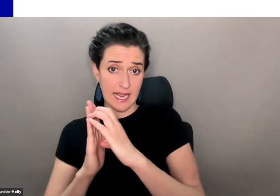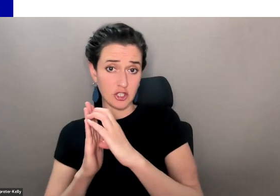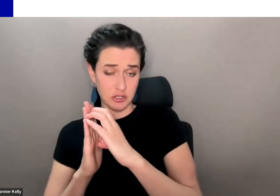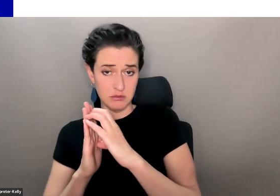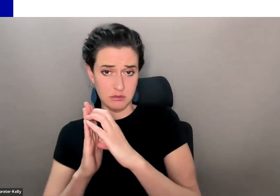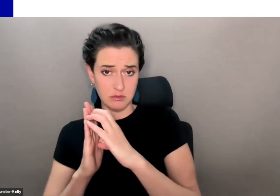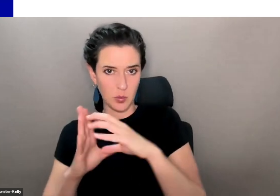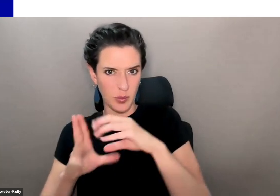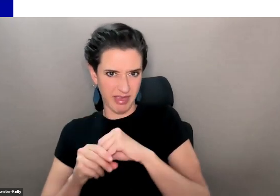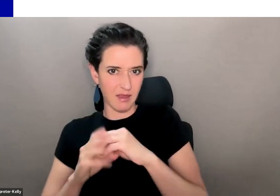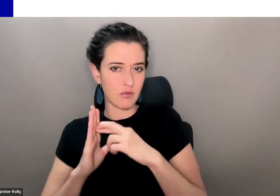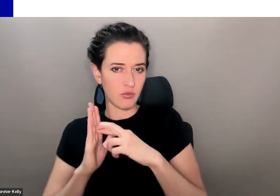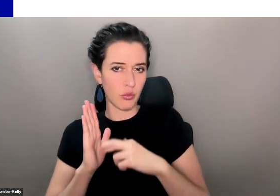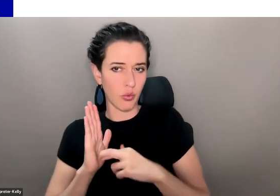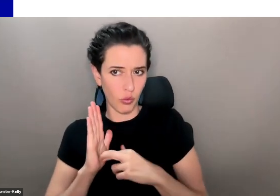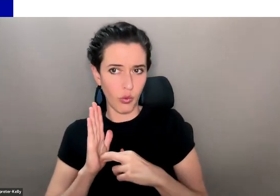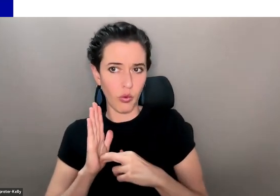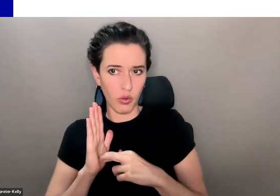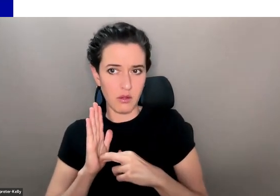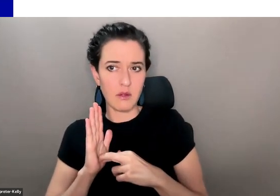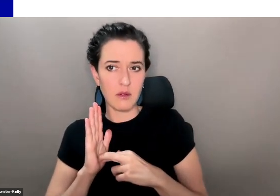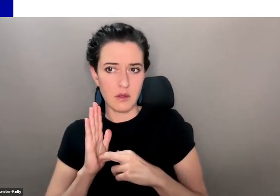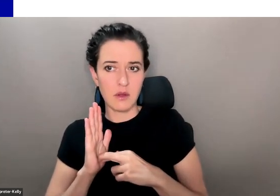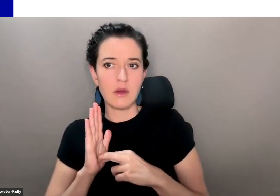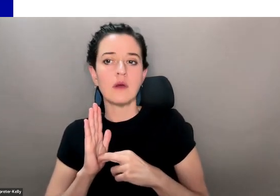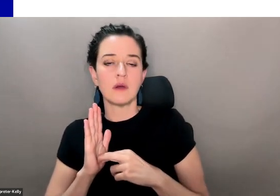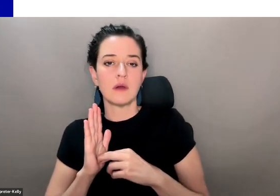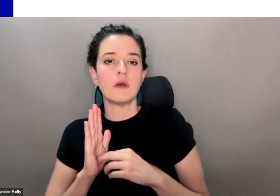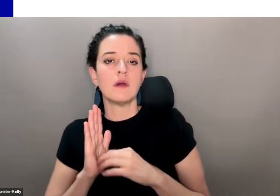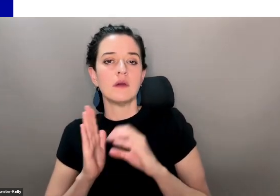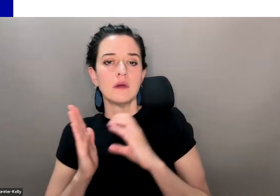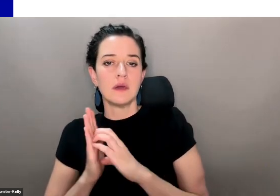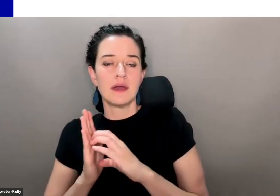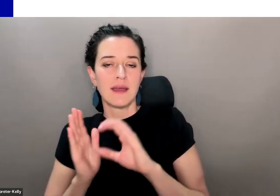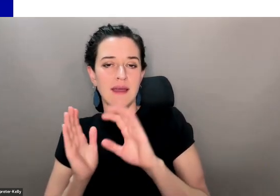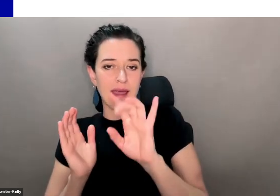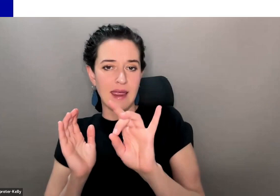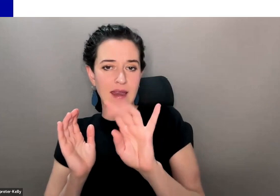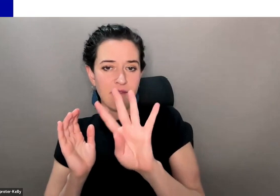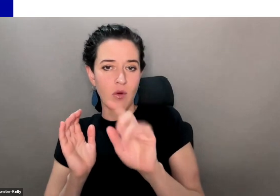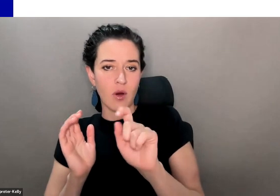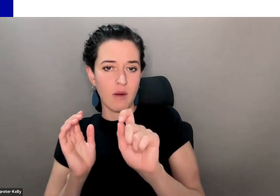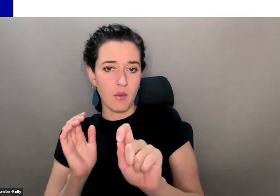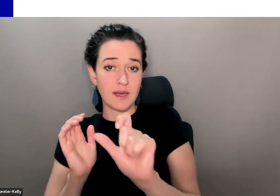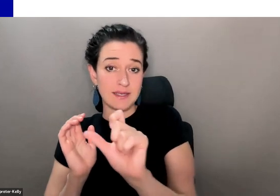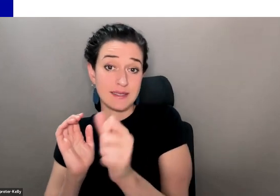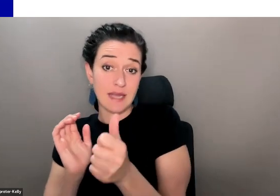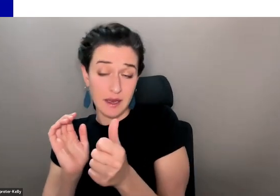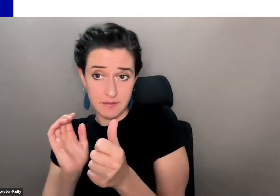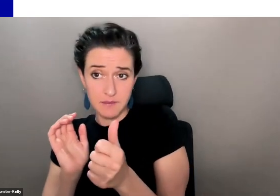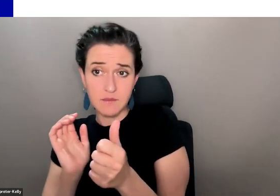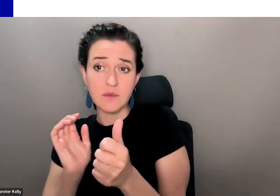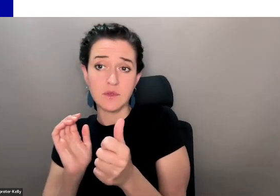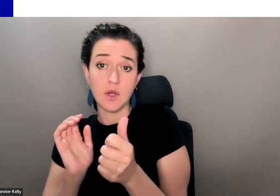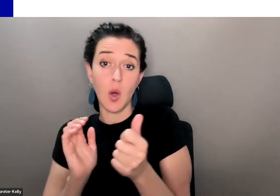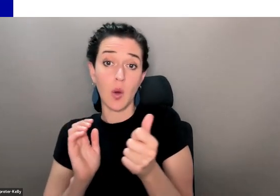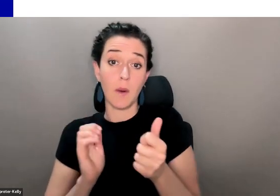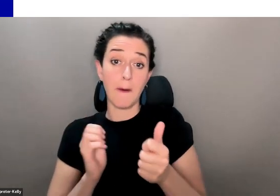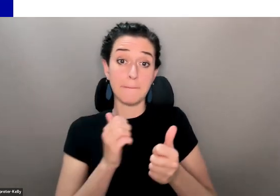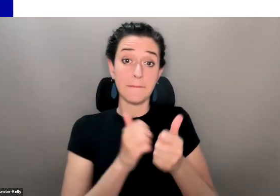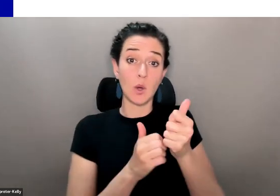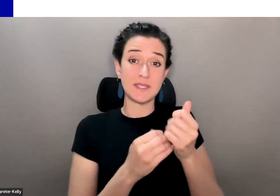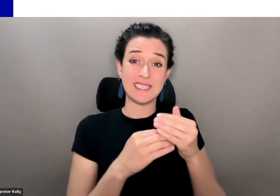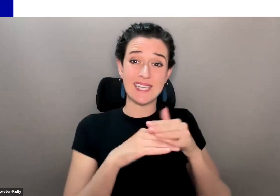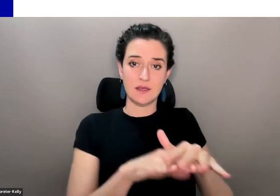rule. Definitions are found in section 84.10, but we include a definition for most integrated setting. And we did